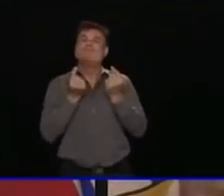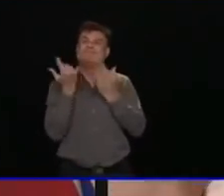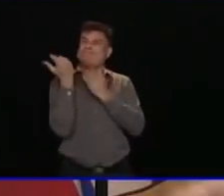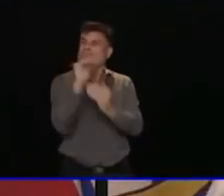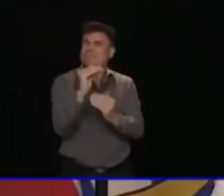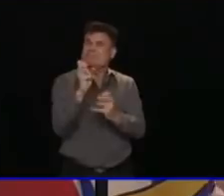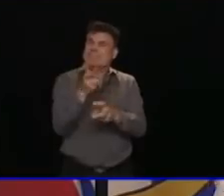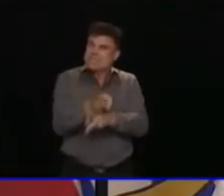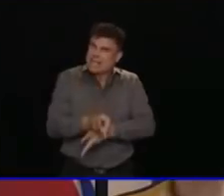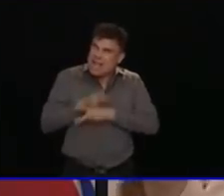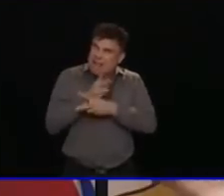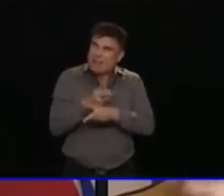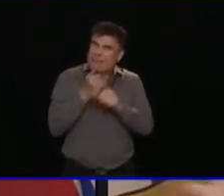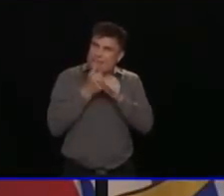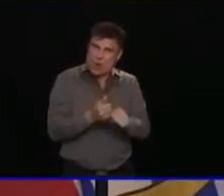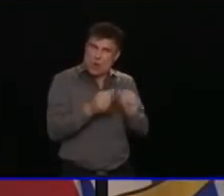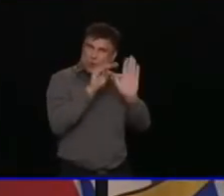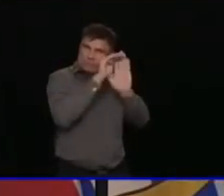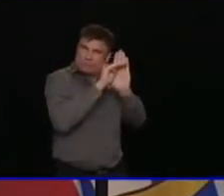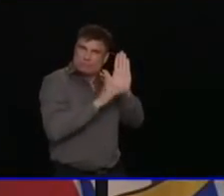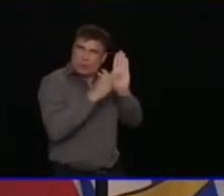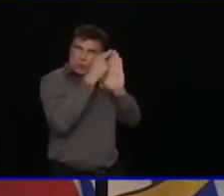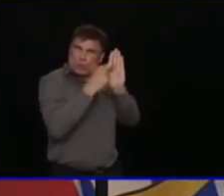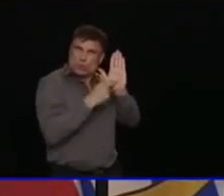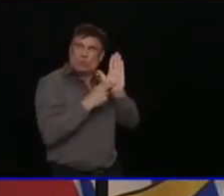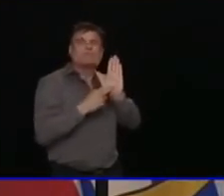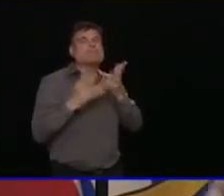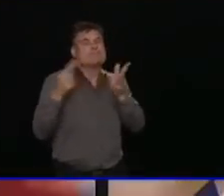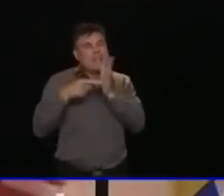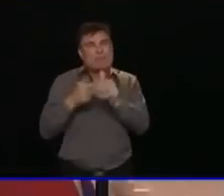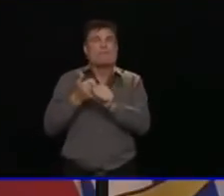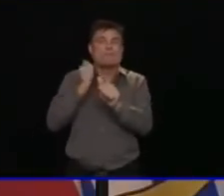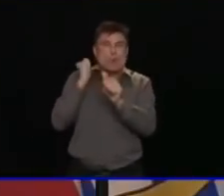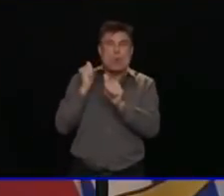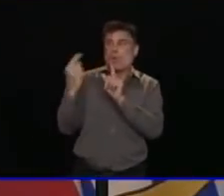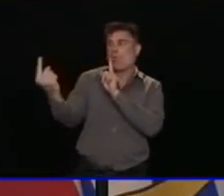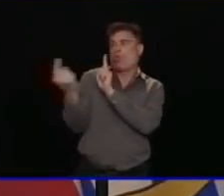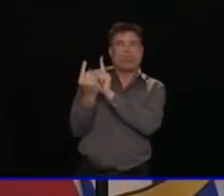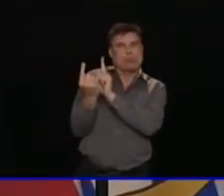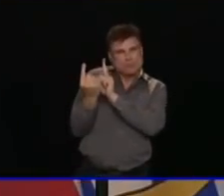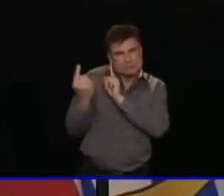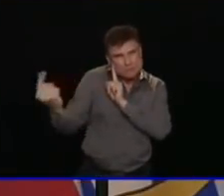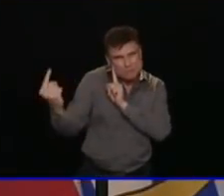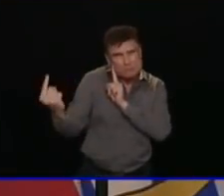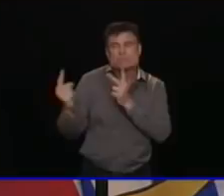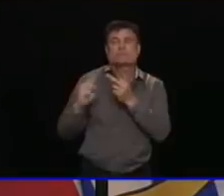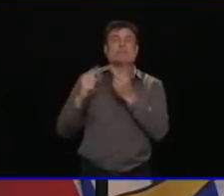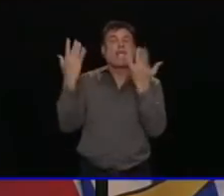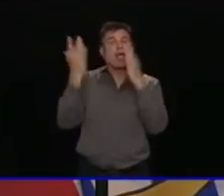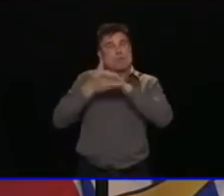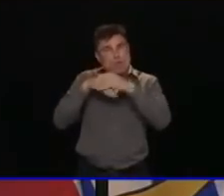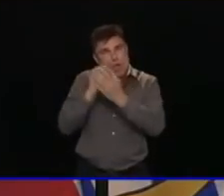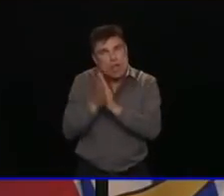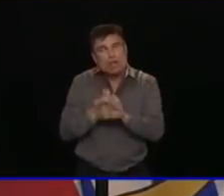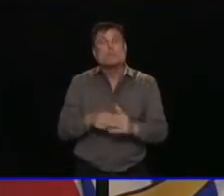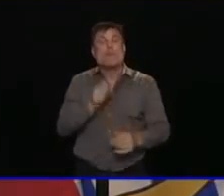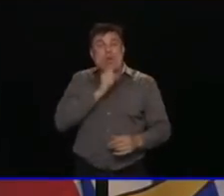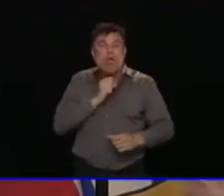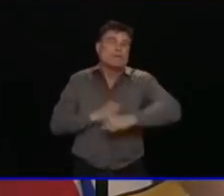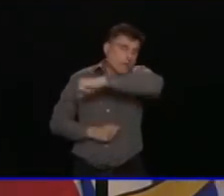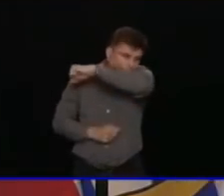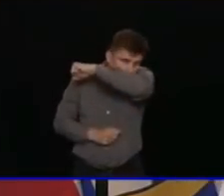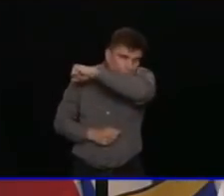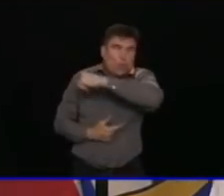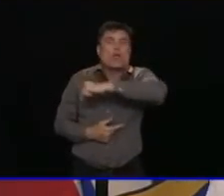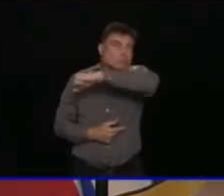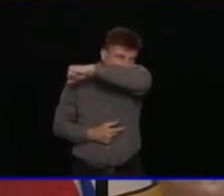We know as we get out there that this virus is still there. And even when we think it's gone from our communities, it can come back